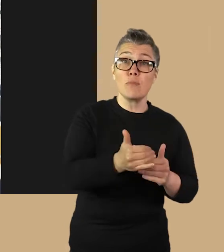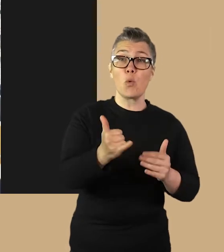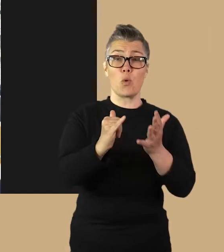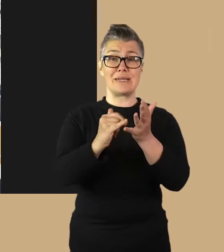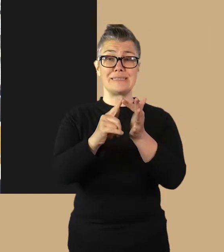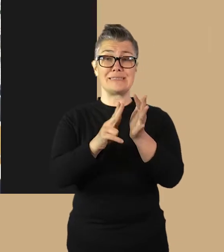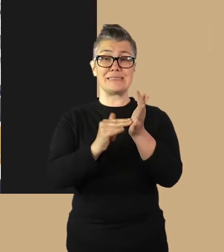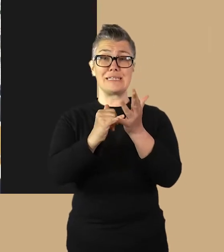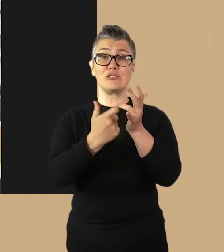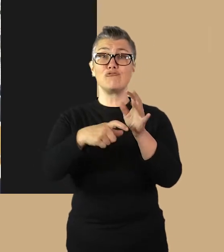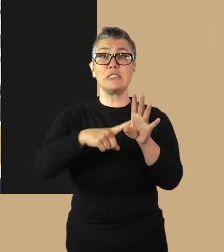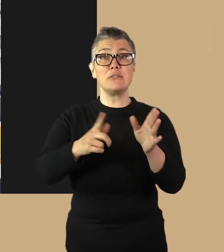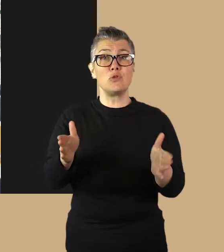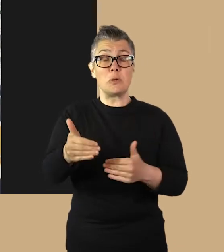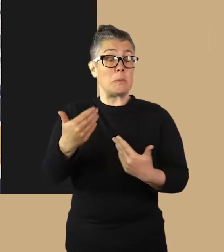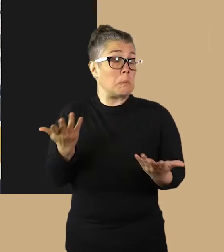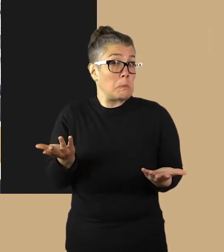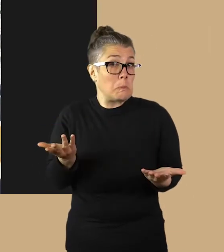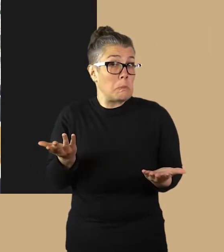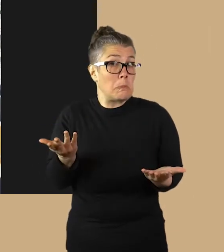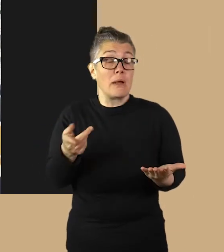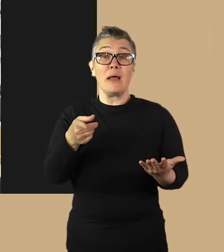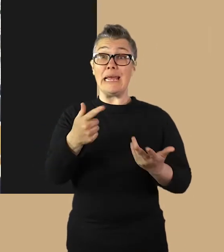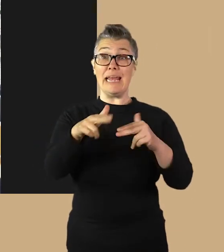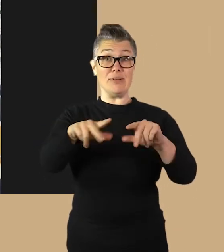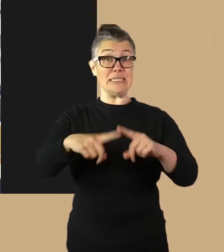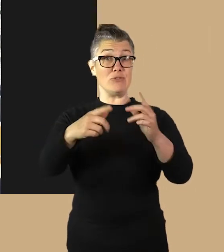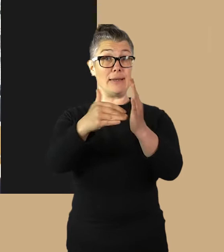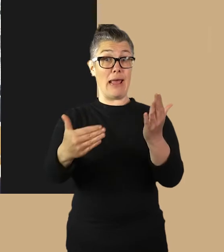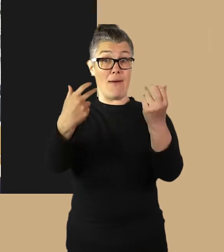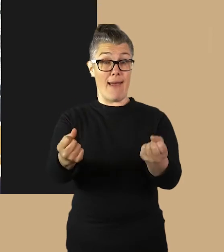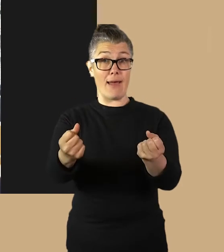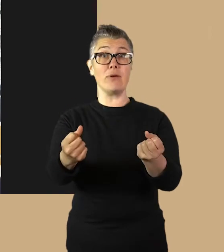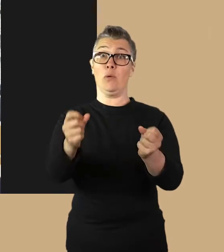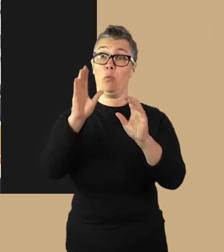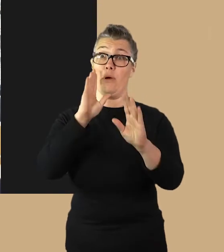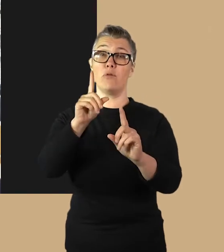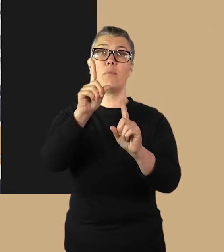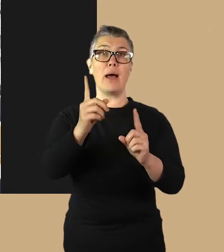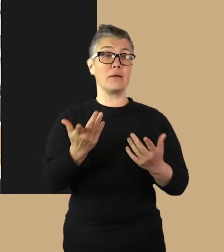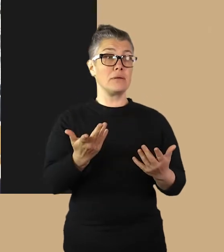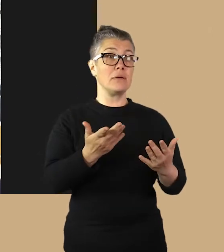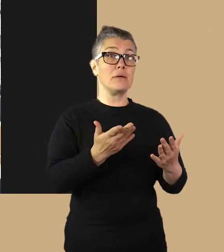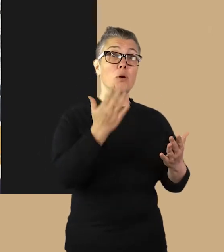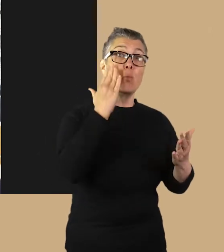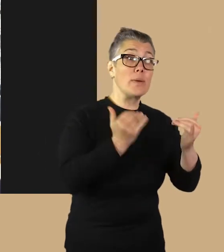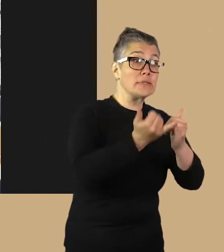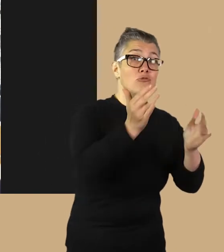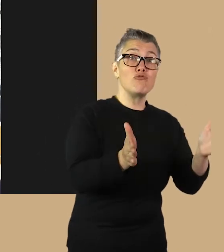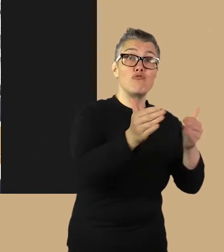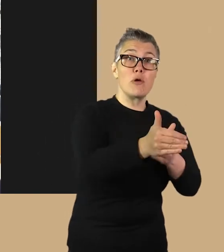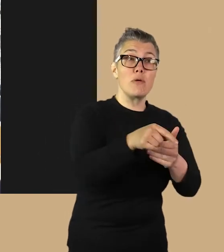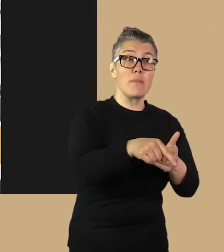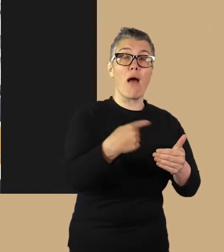rooms, sensory rooms. I mean, if that's different now, that would be wonderful. But honestly, I never even knew there was a women's